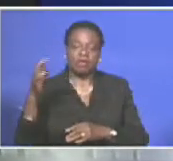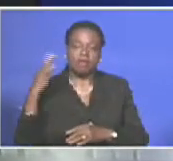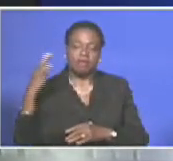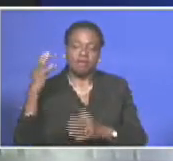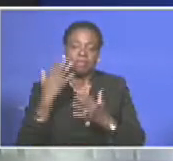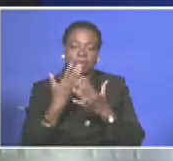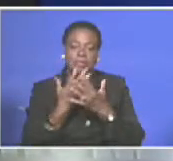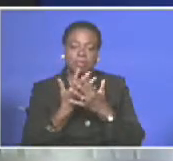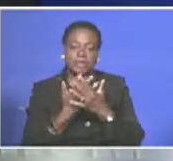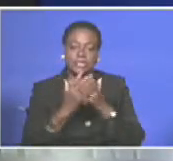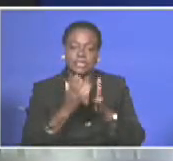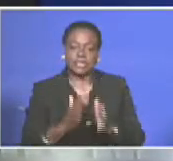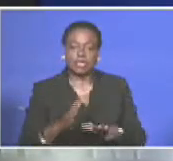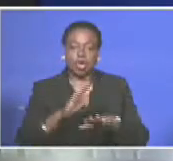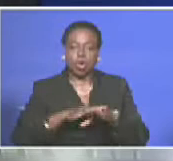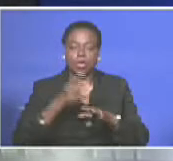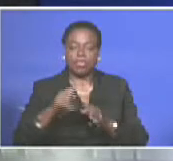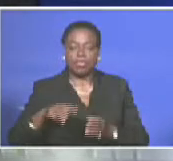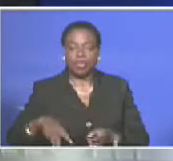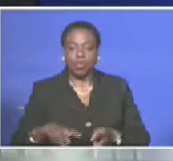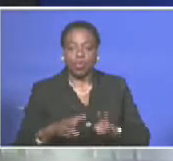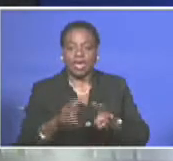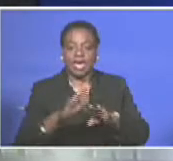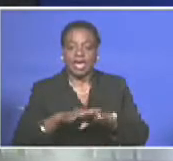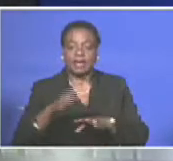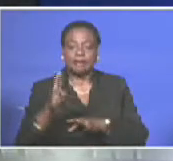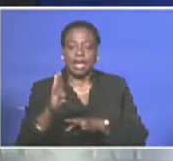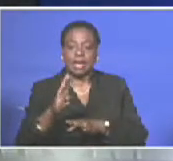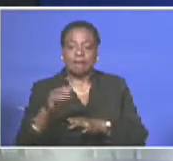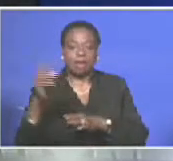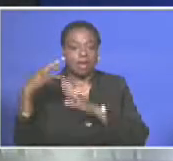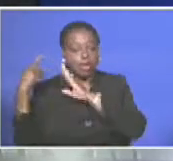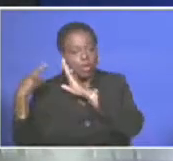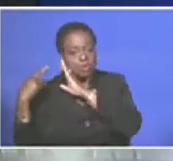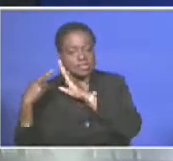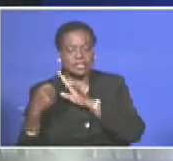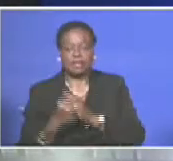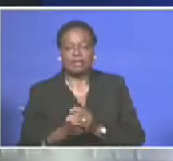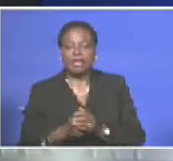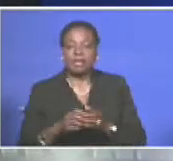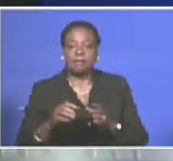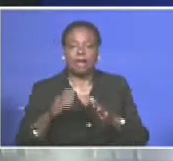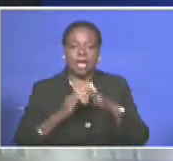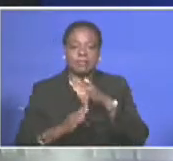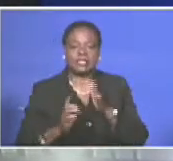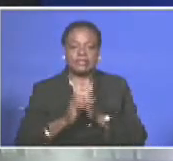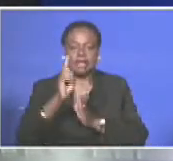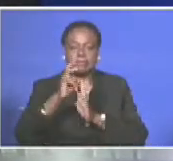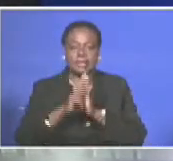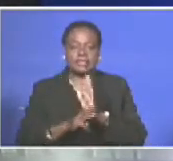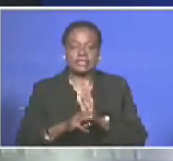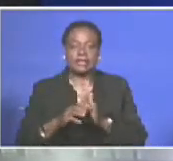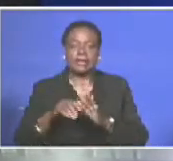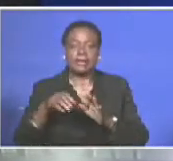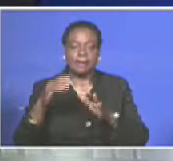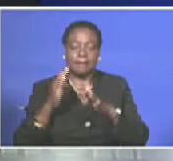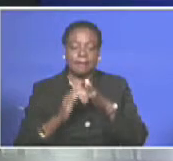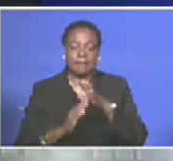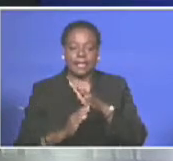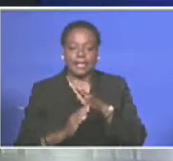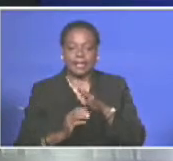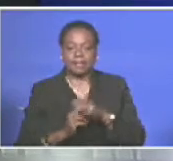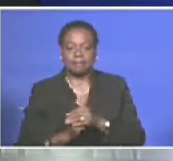It's a partnership between the Inter-American Development Bank and the National Security Ministry. The two-day initiative seeks to define